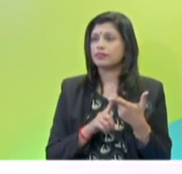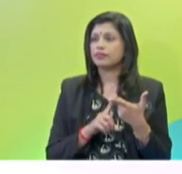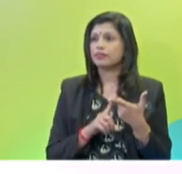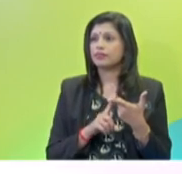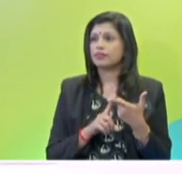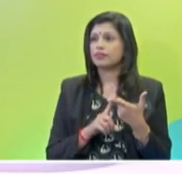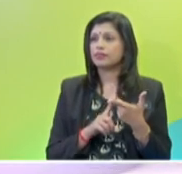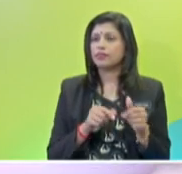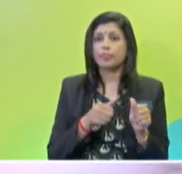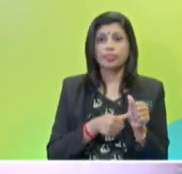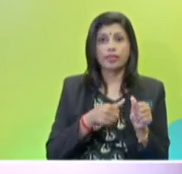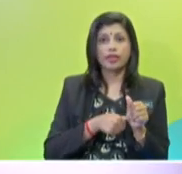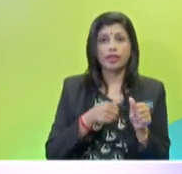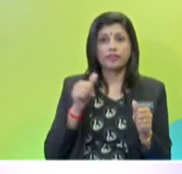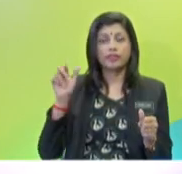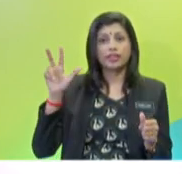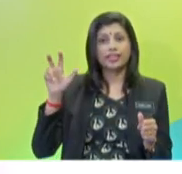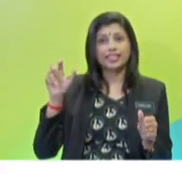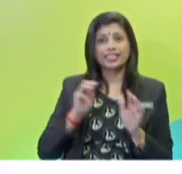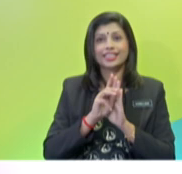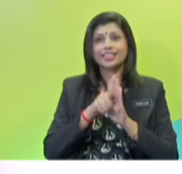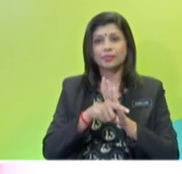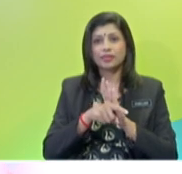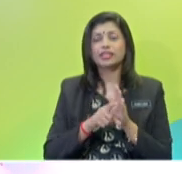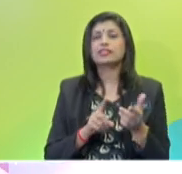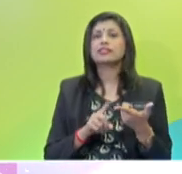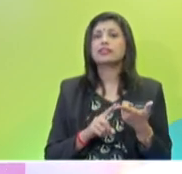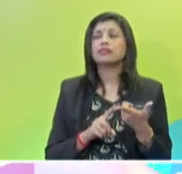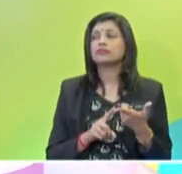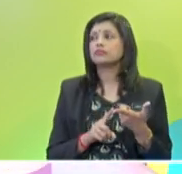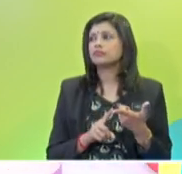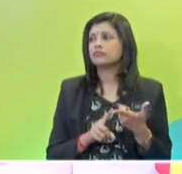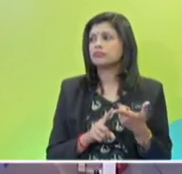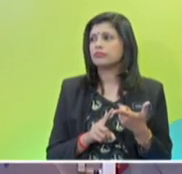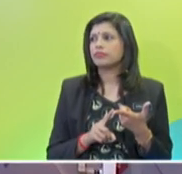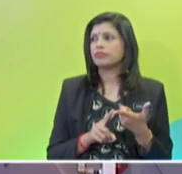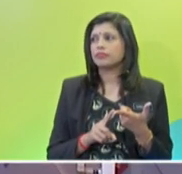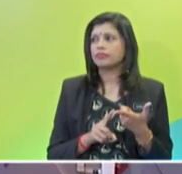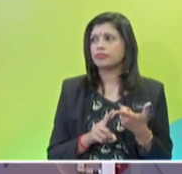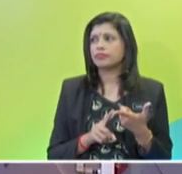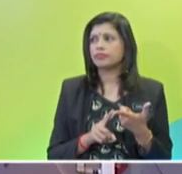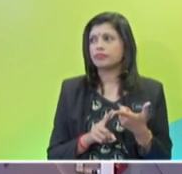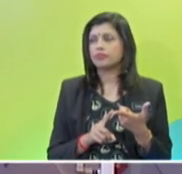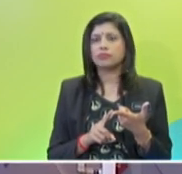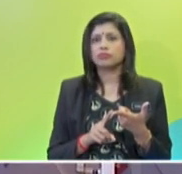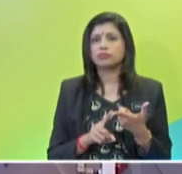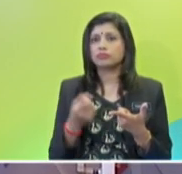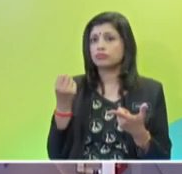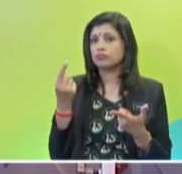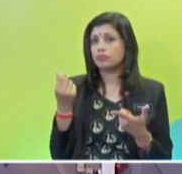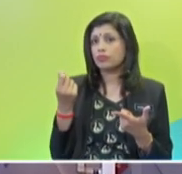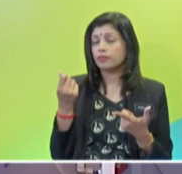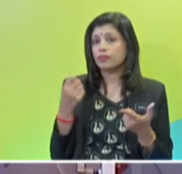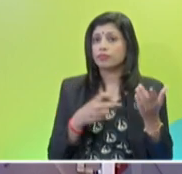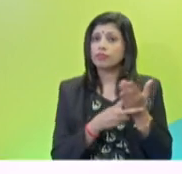Amir. It departs every 30 minutes. Every 30 minutes. Okay, and how